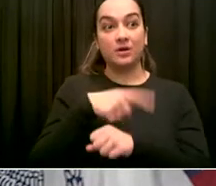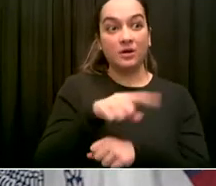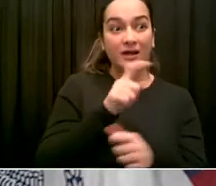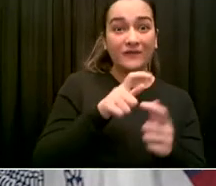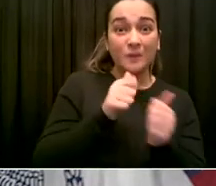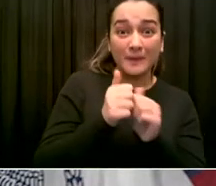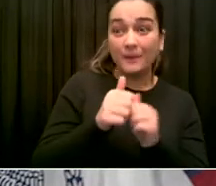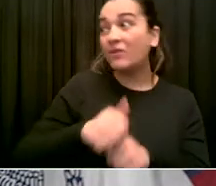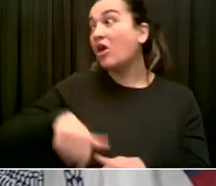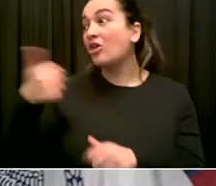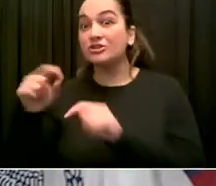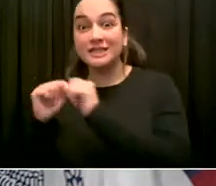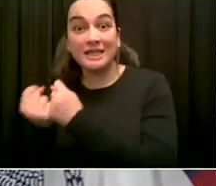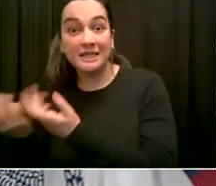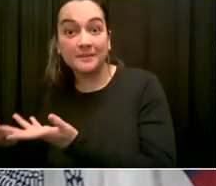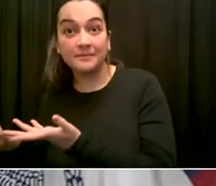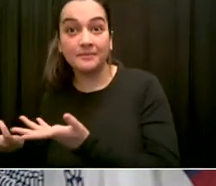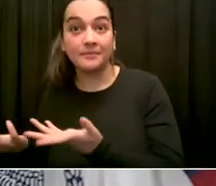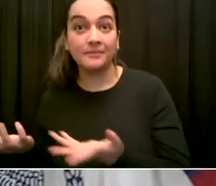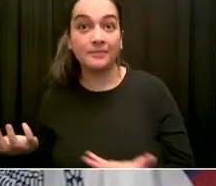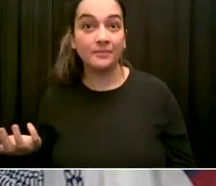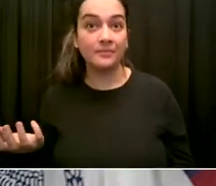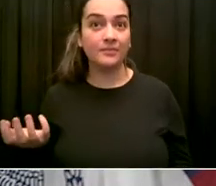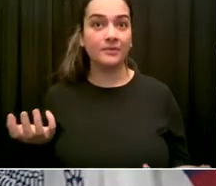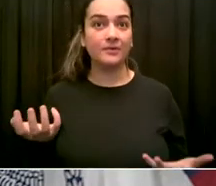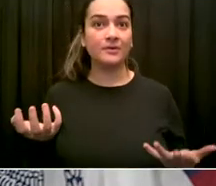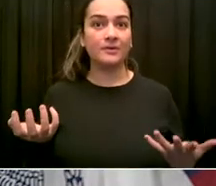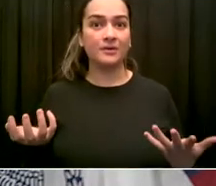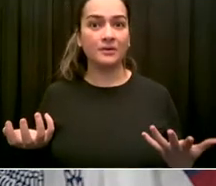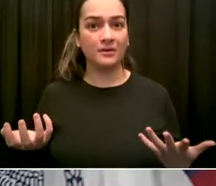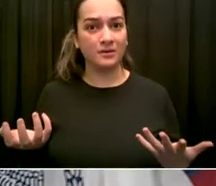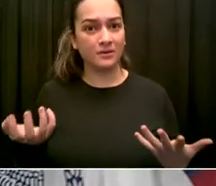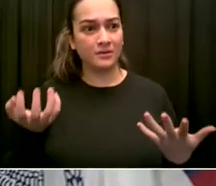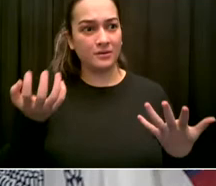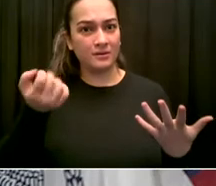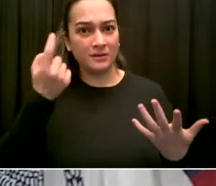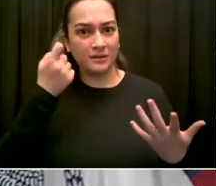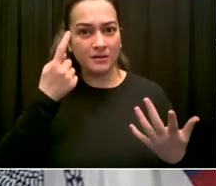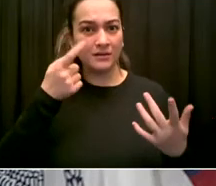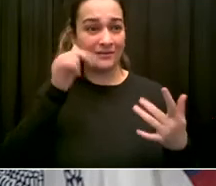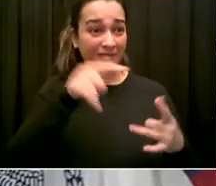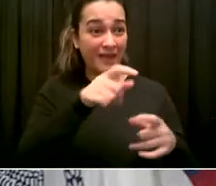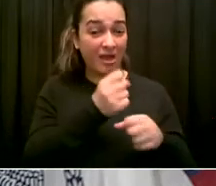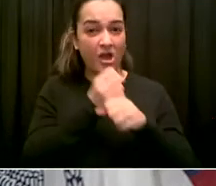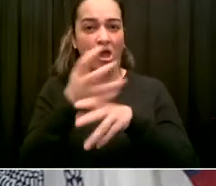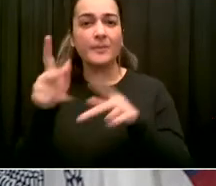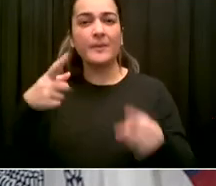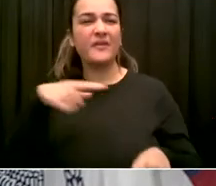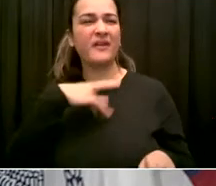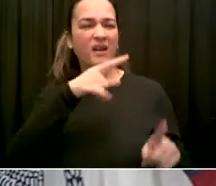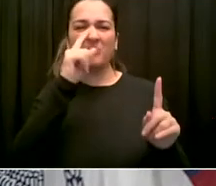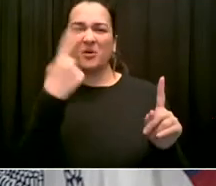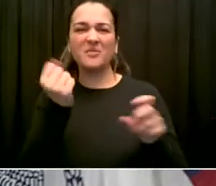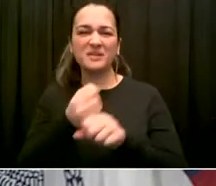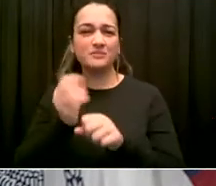So there is my passionate argument. And Gersh, I hope you're going to give full coverage to our new initiative.